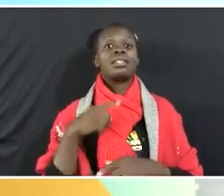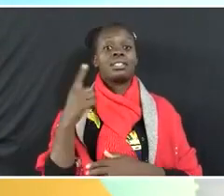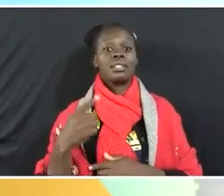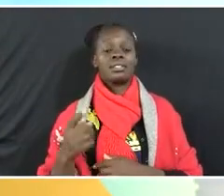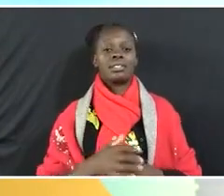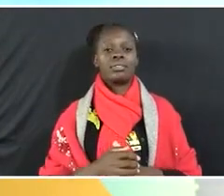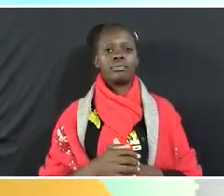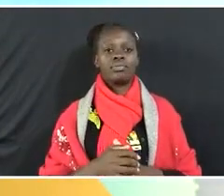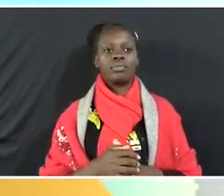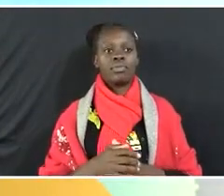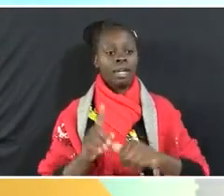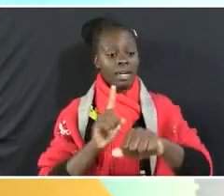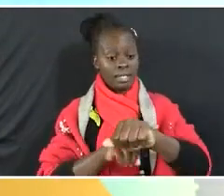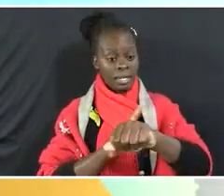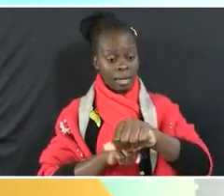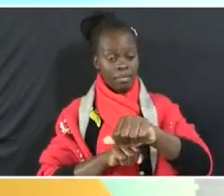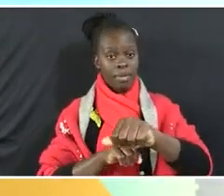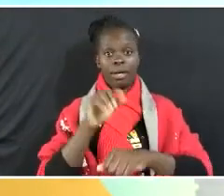him.